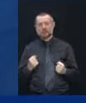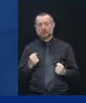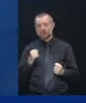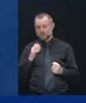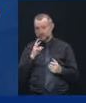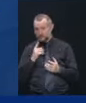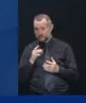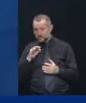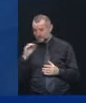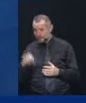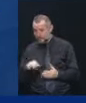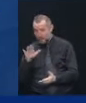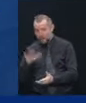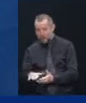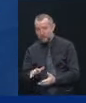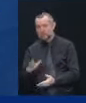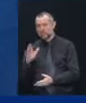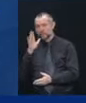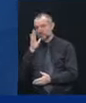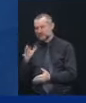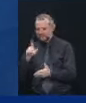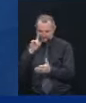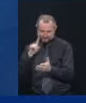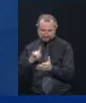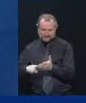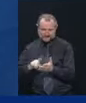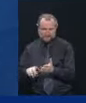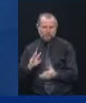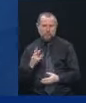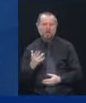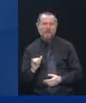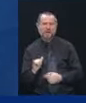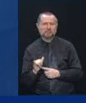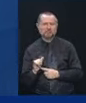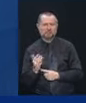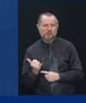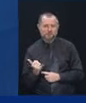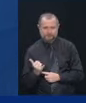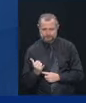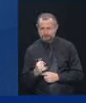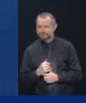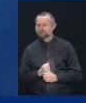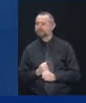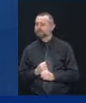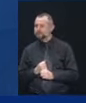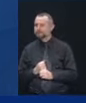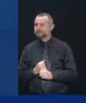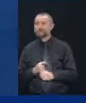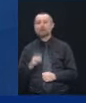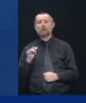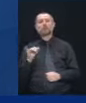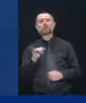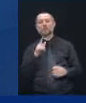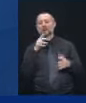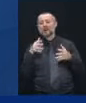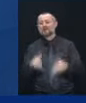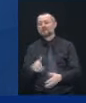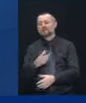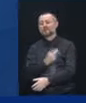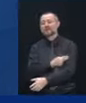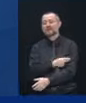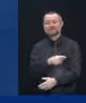want to understand why and how. But We're also going to use the excess supply for those